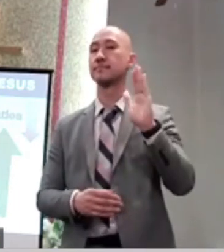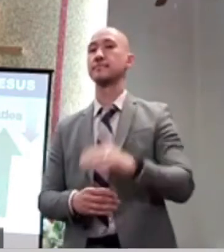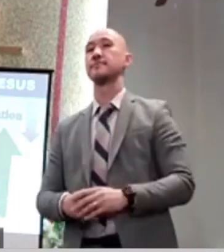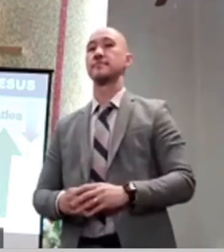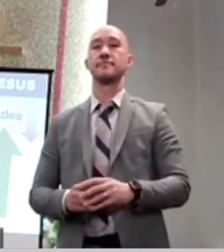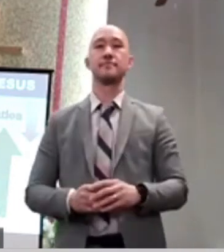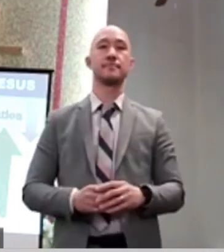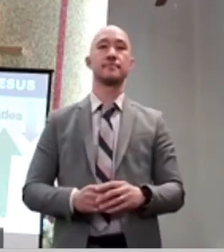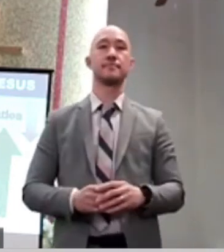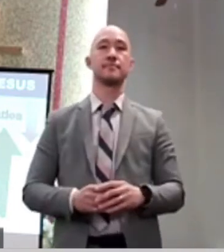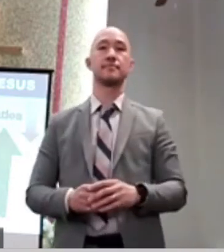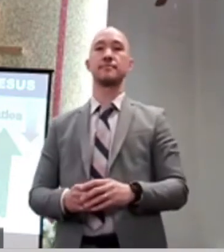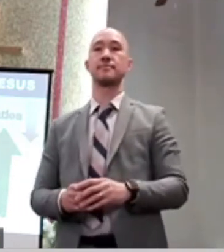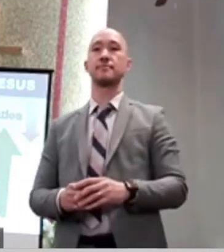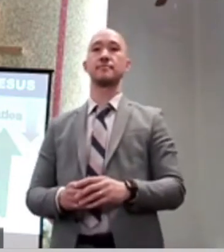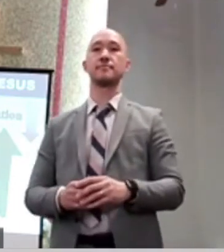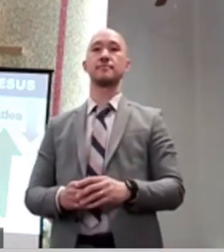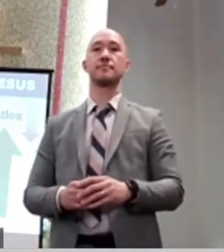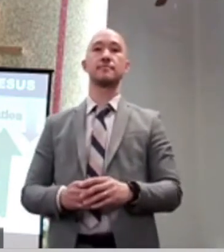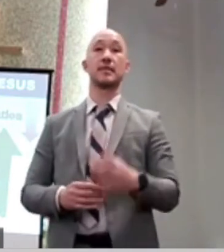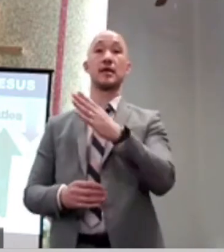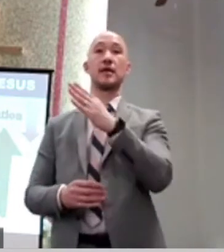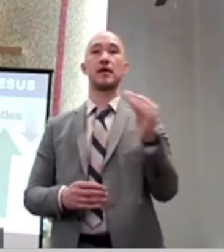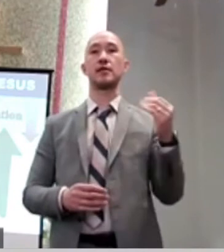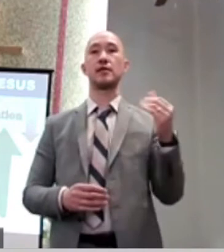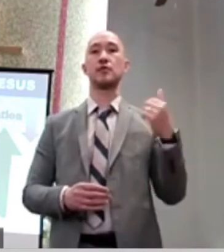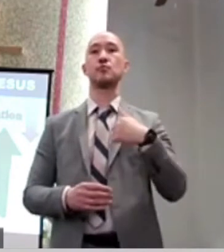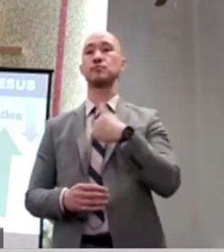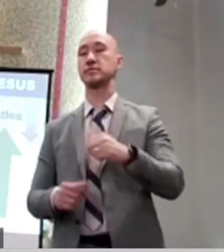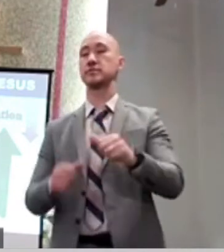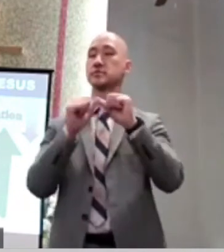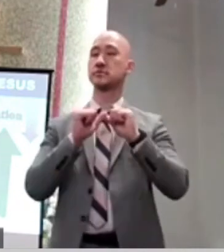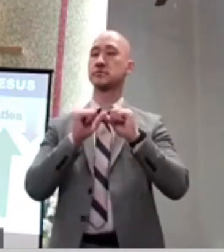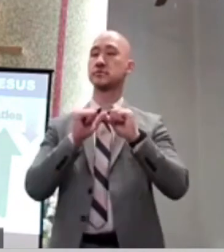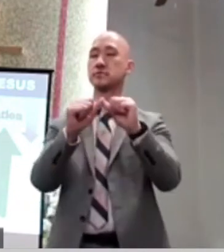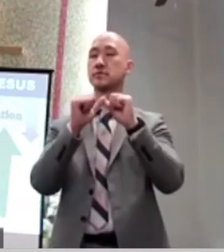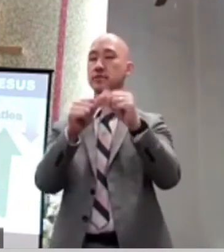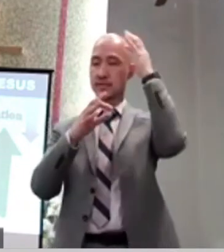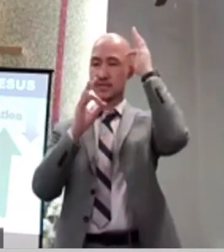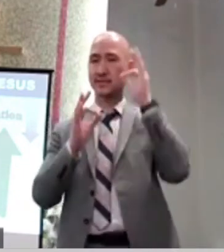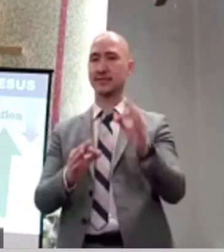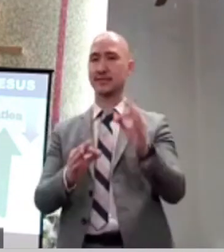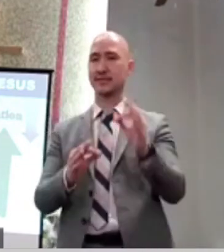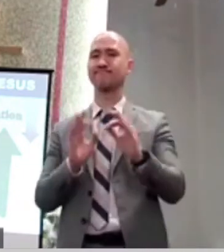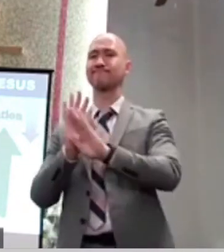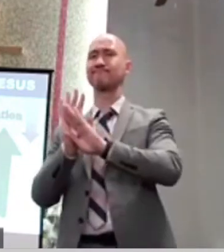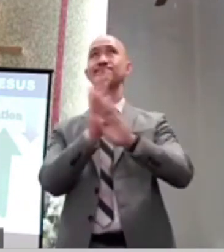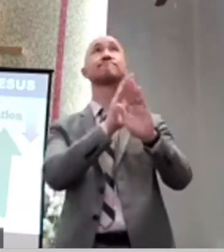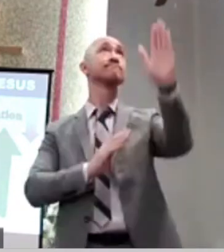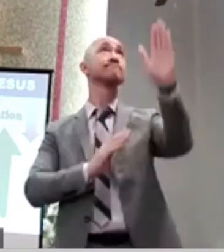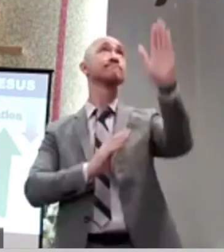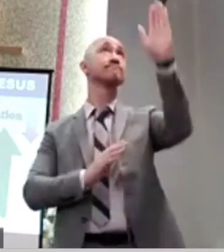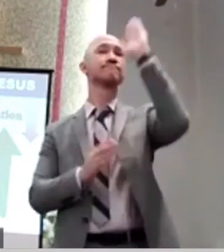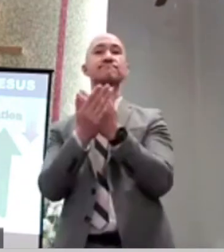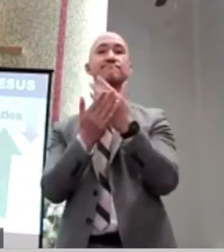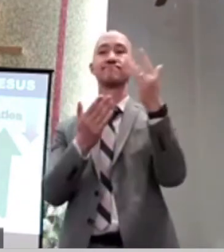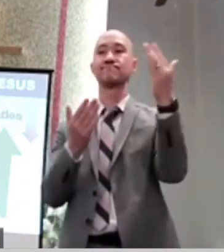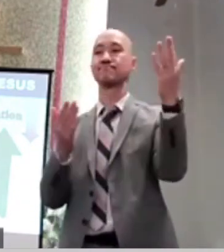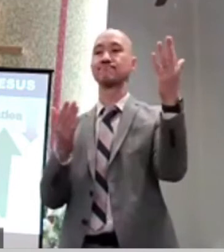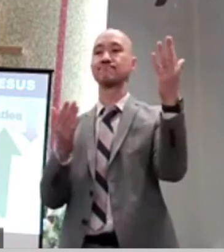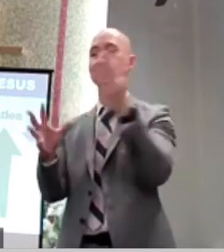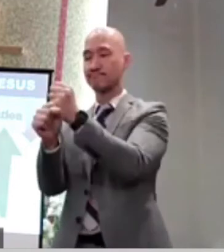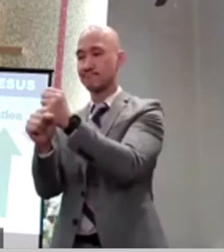so it is us who continue to trade God's glory for some tarnished glory or